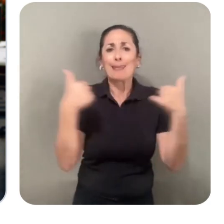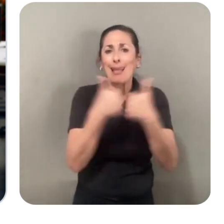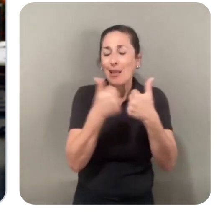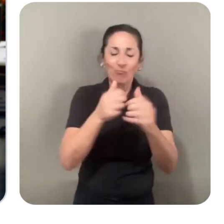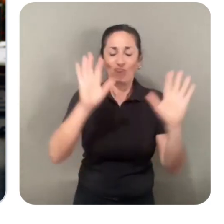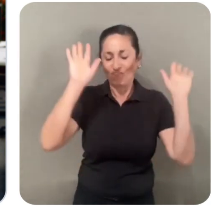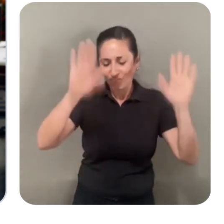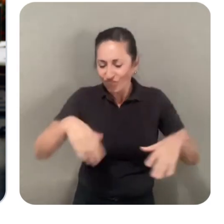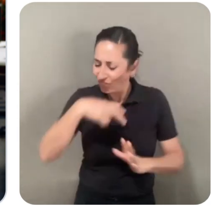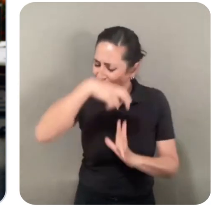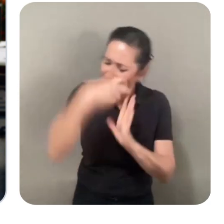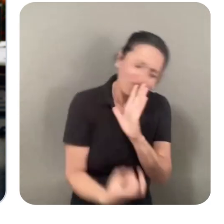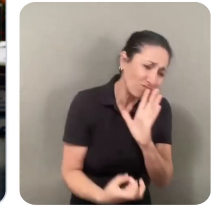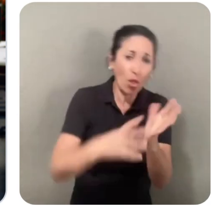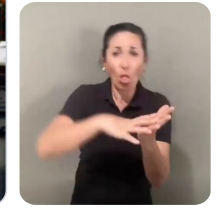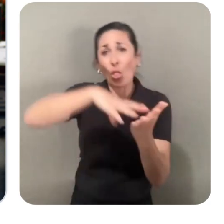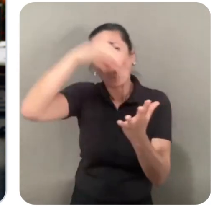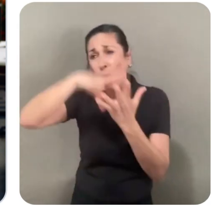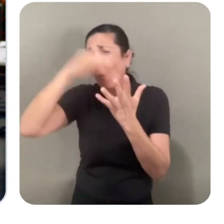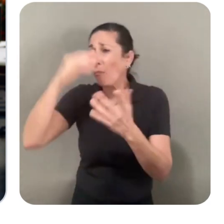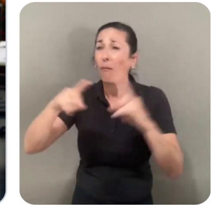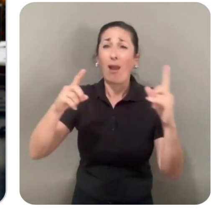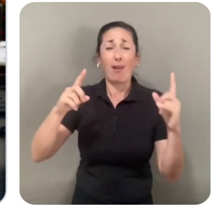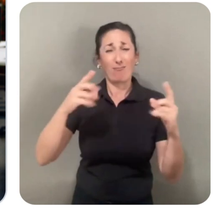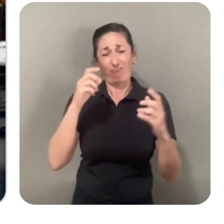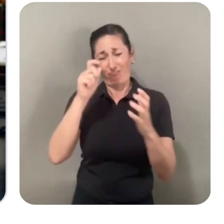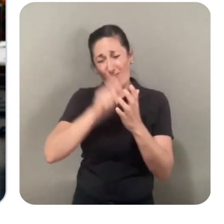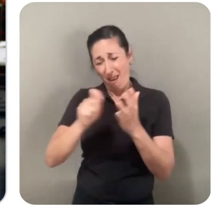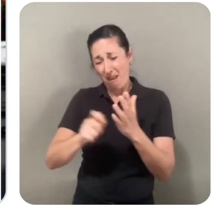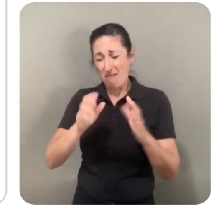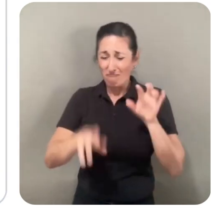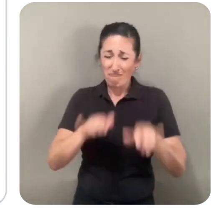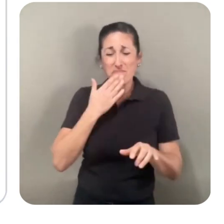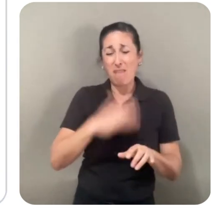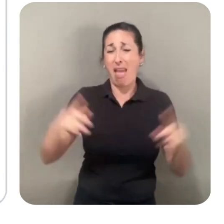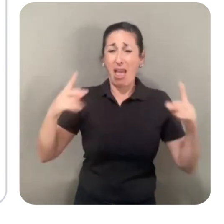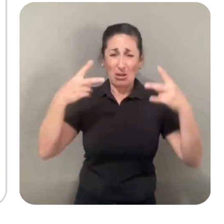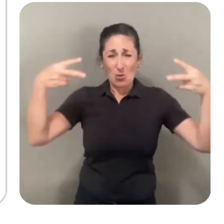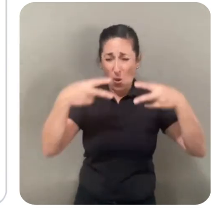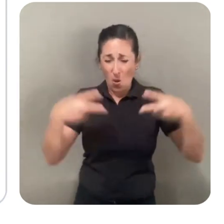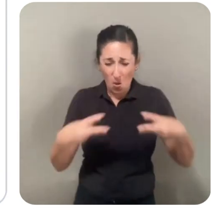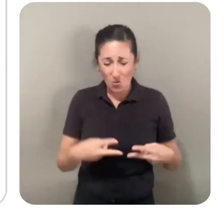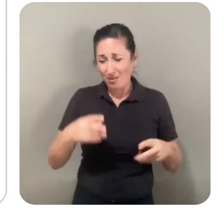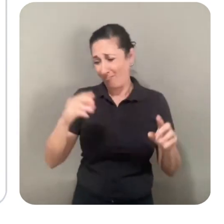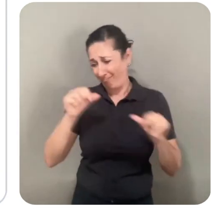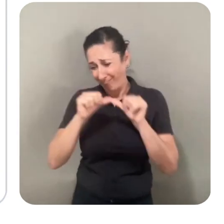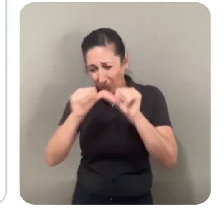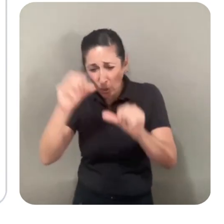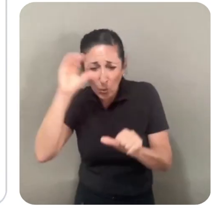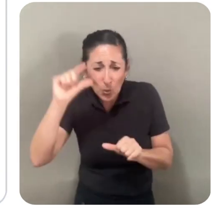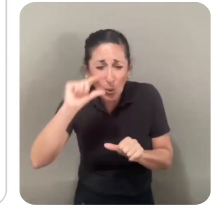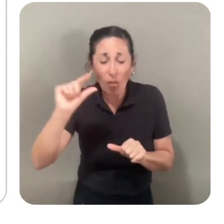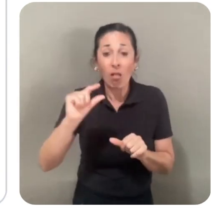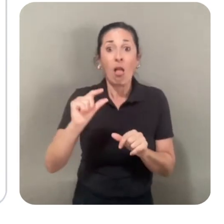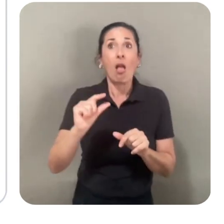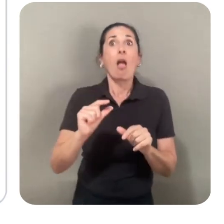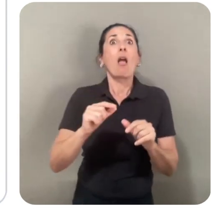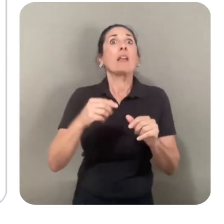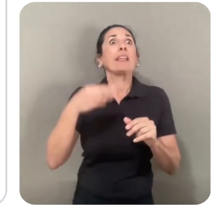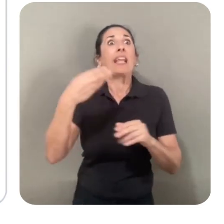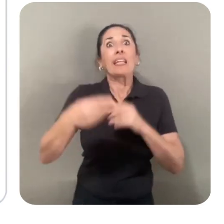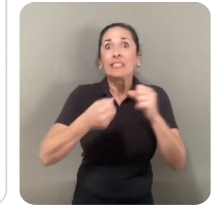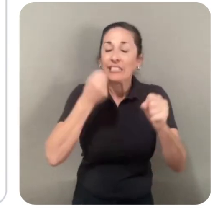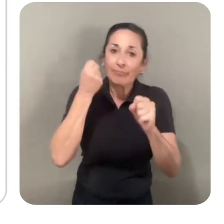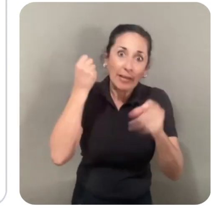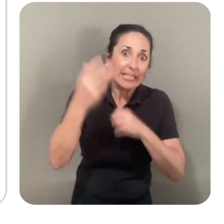end, writing bad code, and constantly Googling. We spent the next couple years building a series of simple flat screen